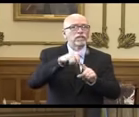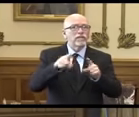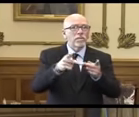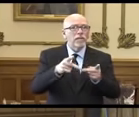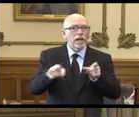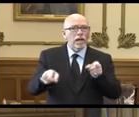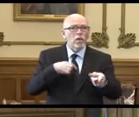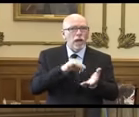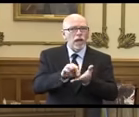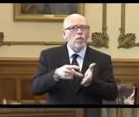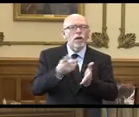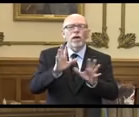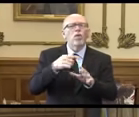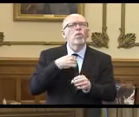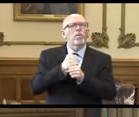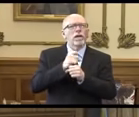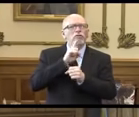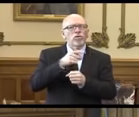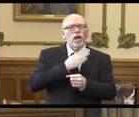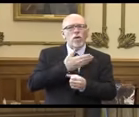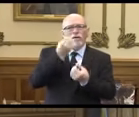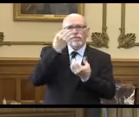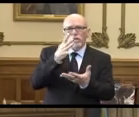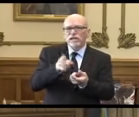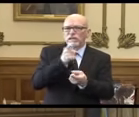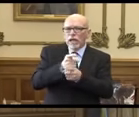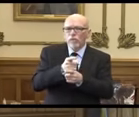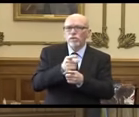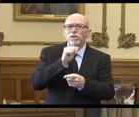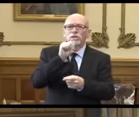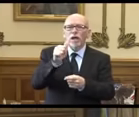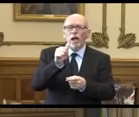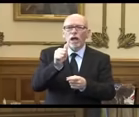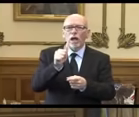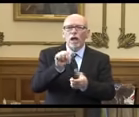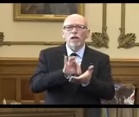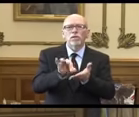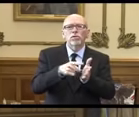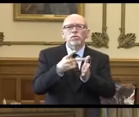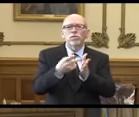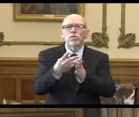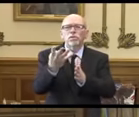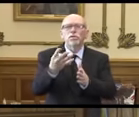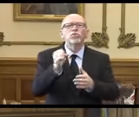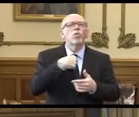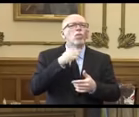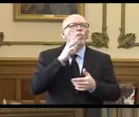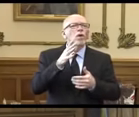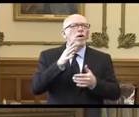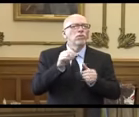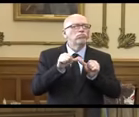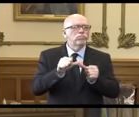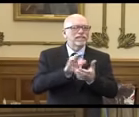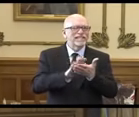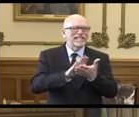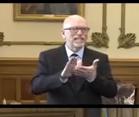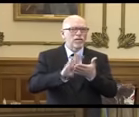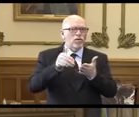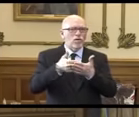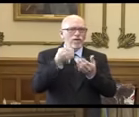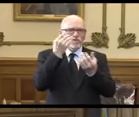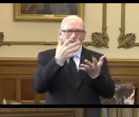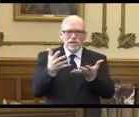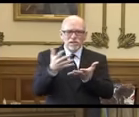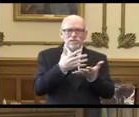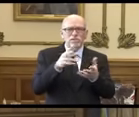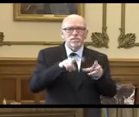to make sure that the data we're reporting is as accurate as it can be. And so we will continue to work on cleaning up the data and looking at